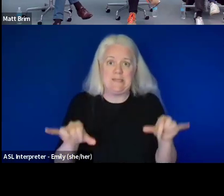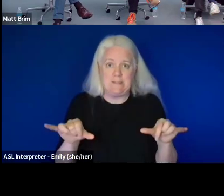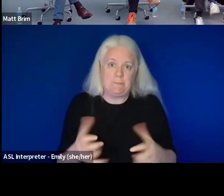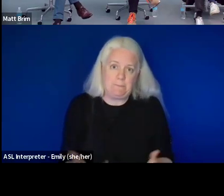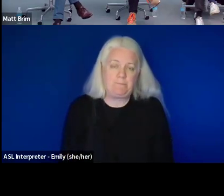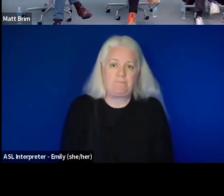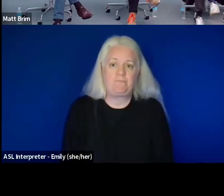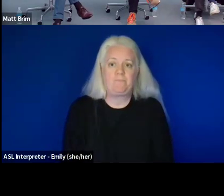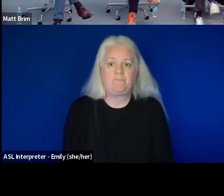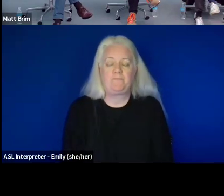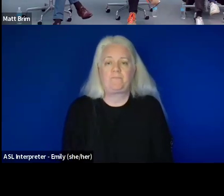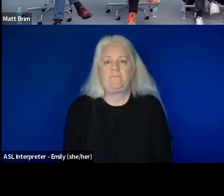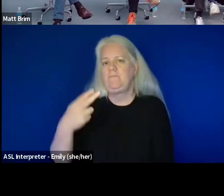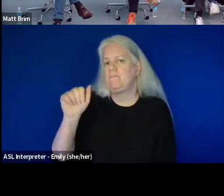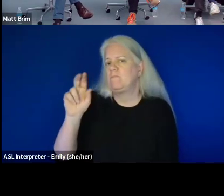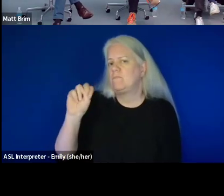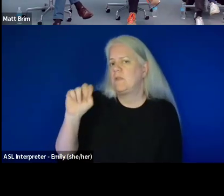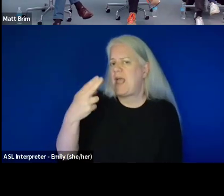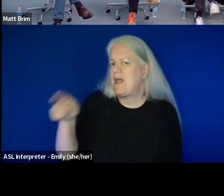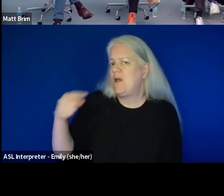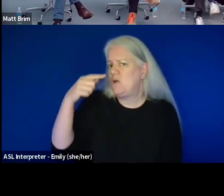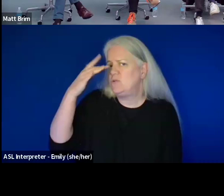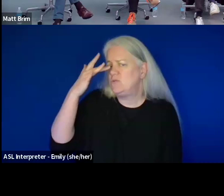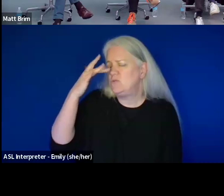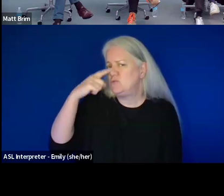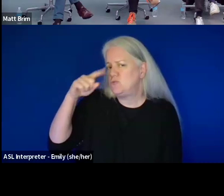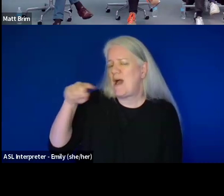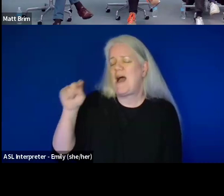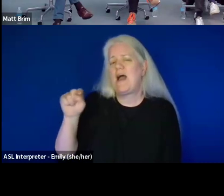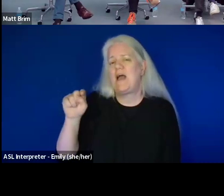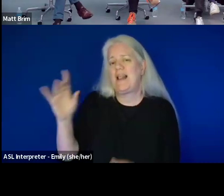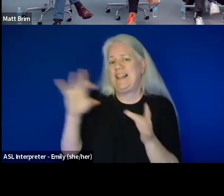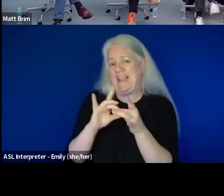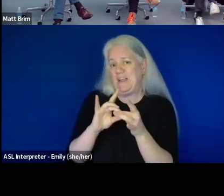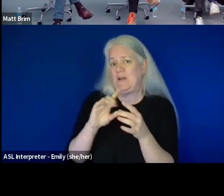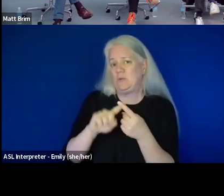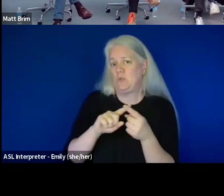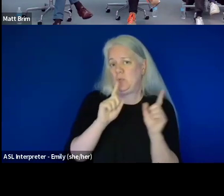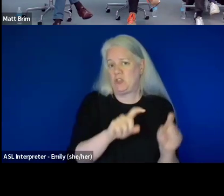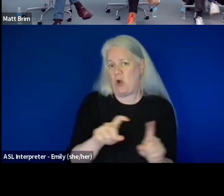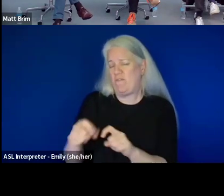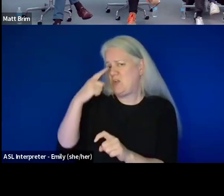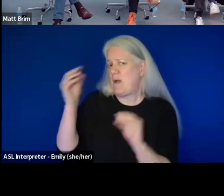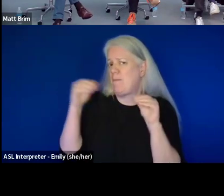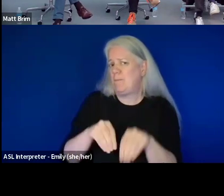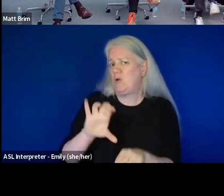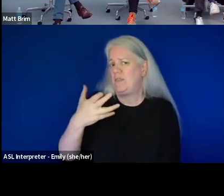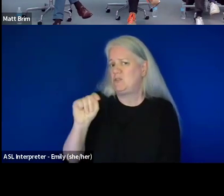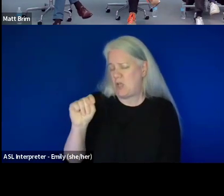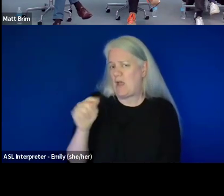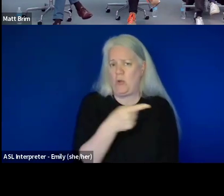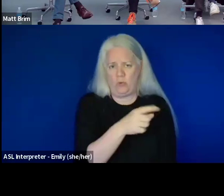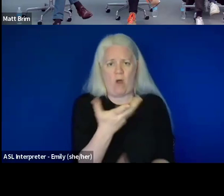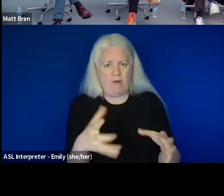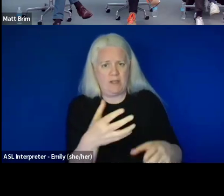Hannah, if you could drop the link to the survey in the chat for those online. Everybody here should have gotten a copy of the survey that we distributed,